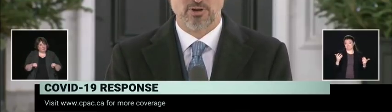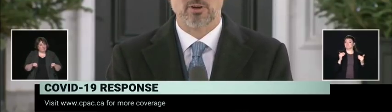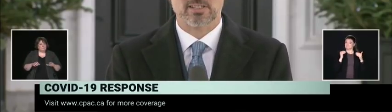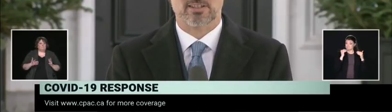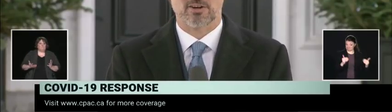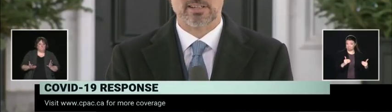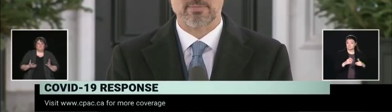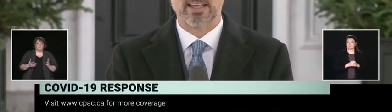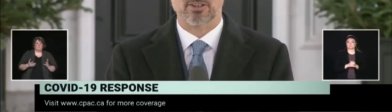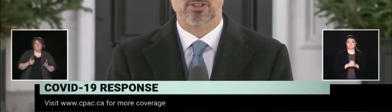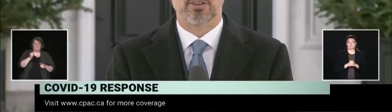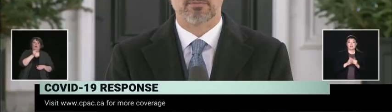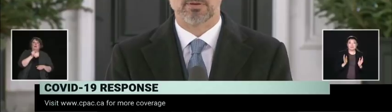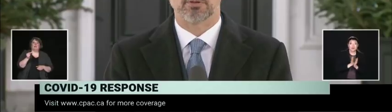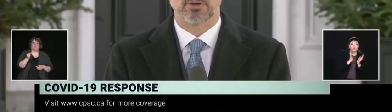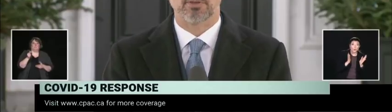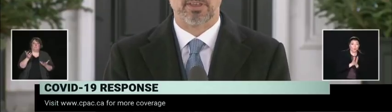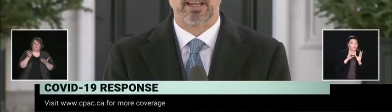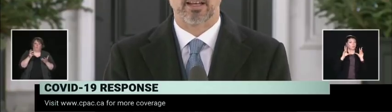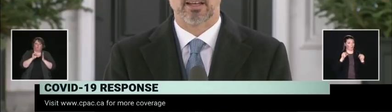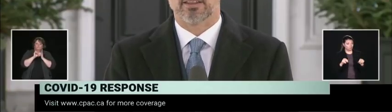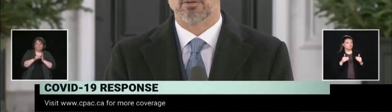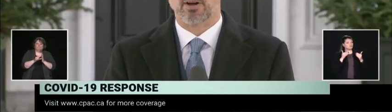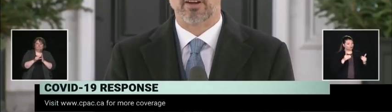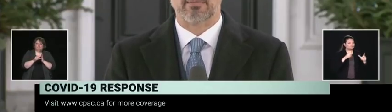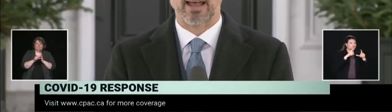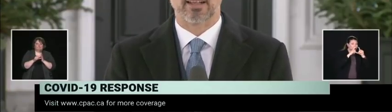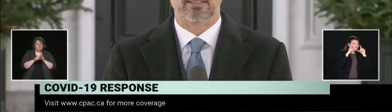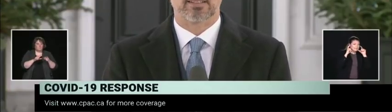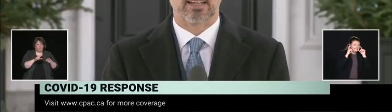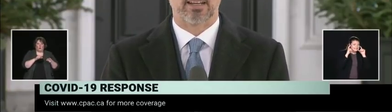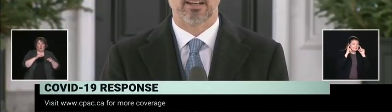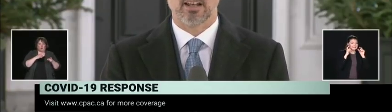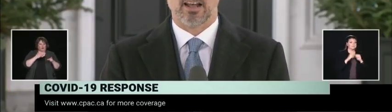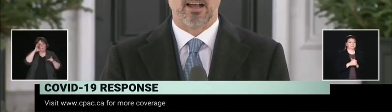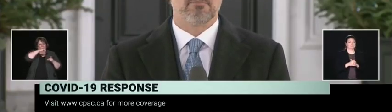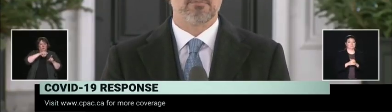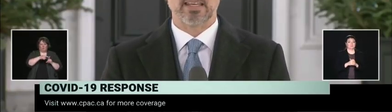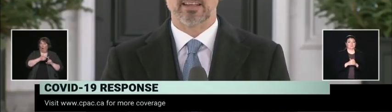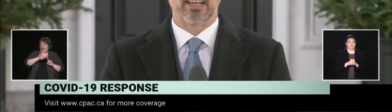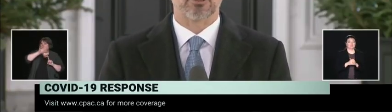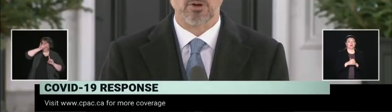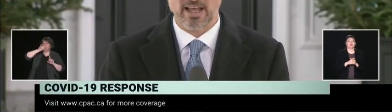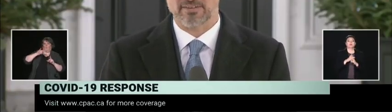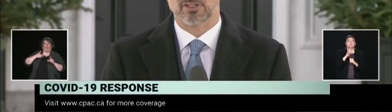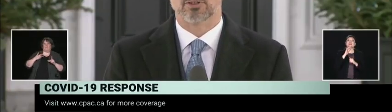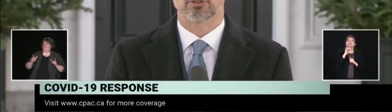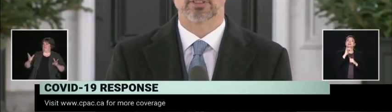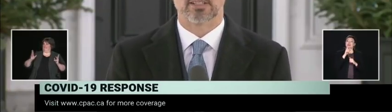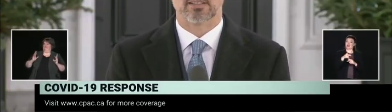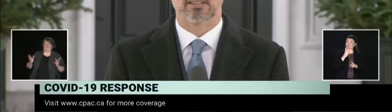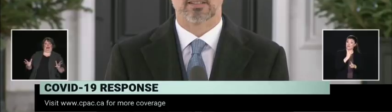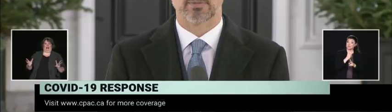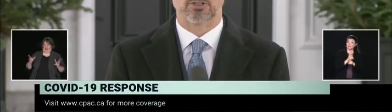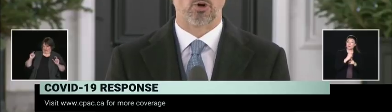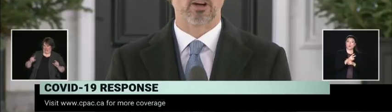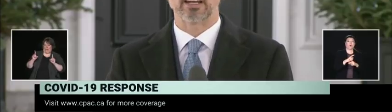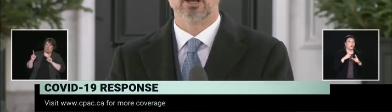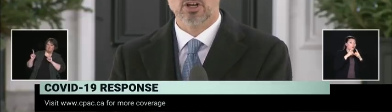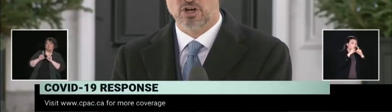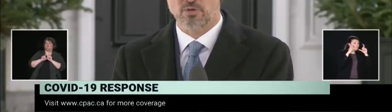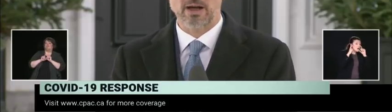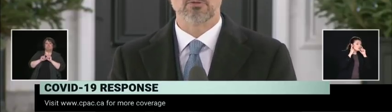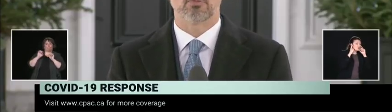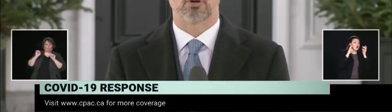Our focus, though, is making sure that people don't think that wearing masks can mean that they don't have to social distance as much or